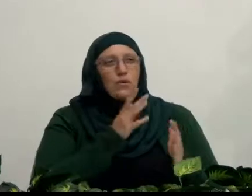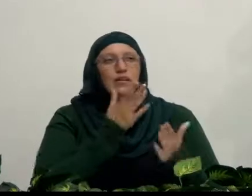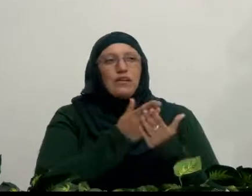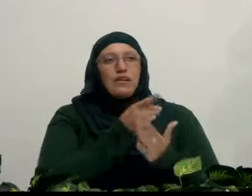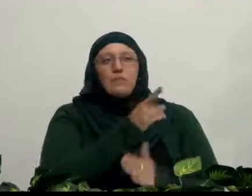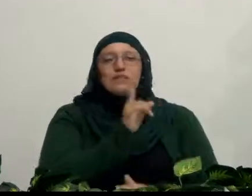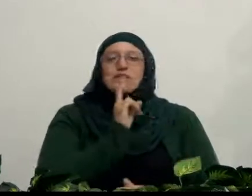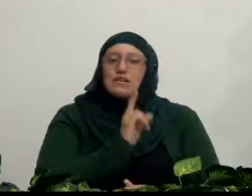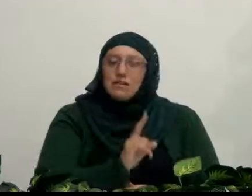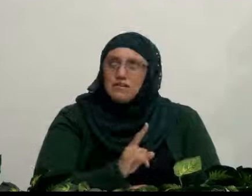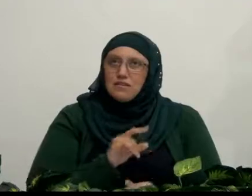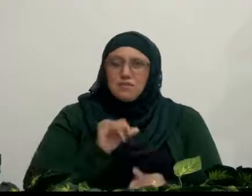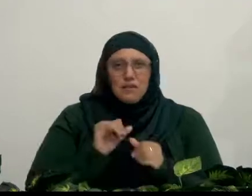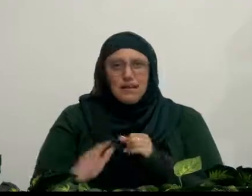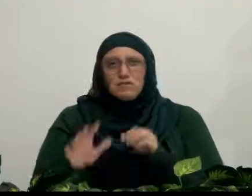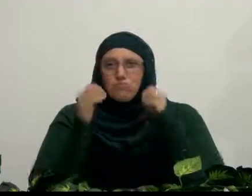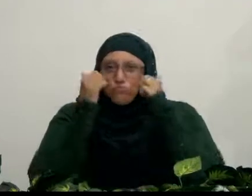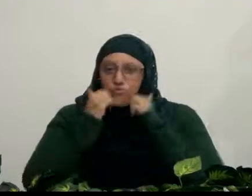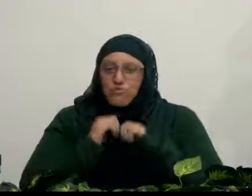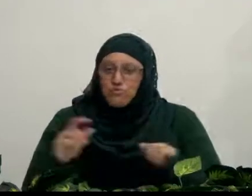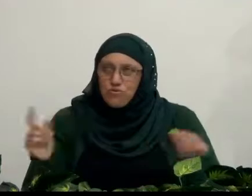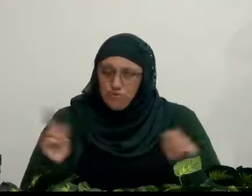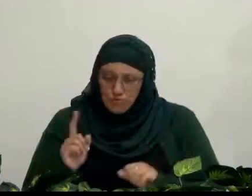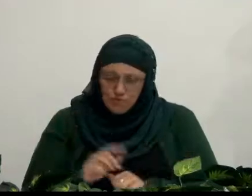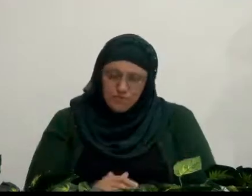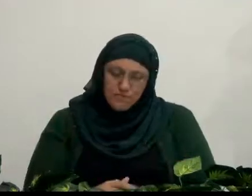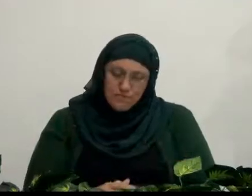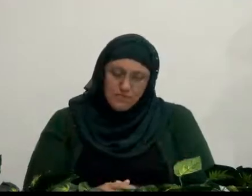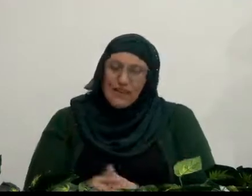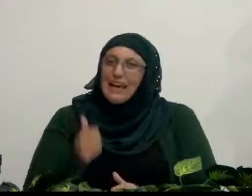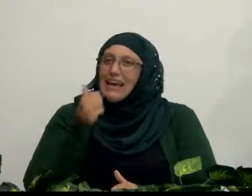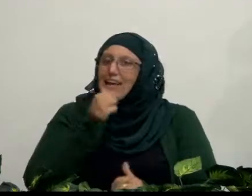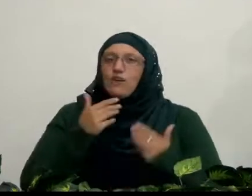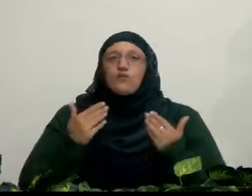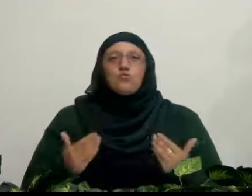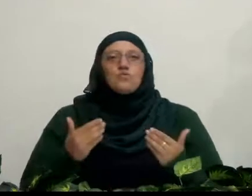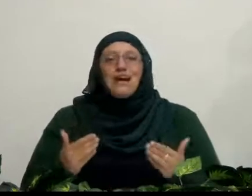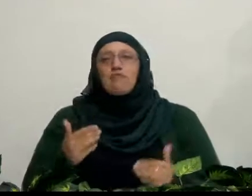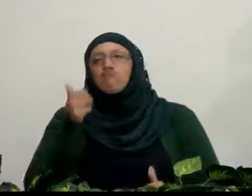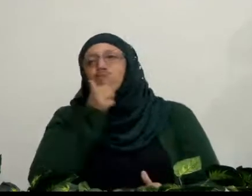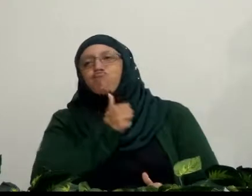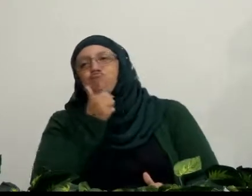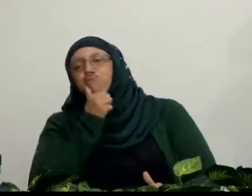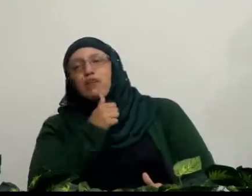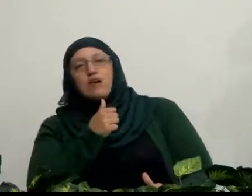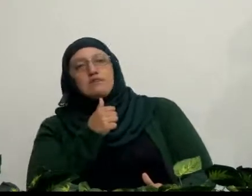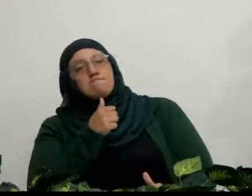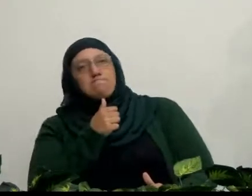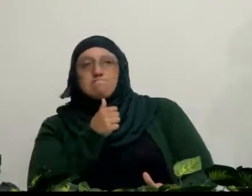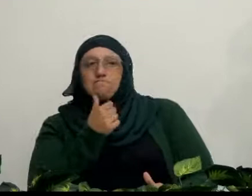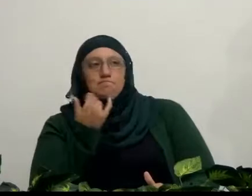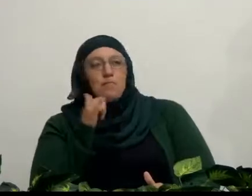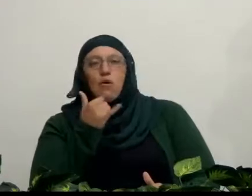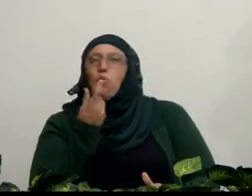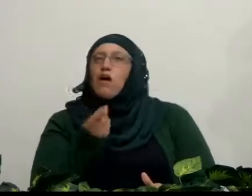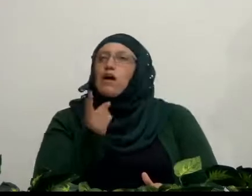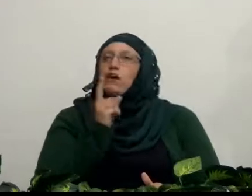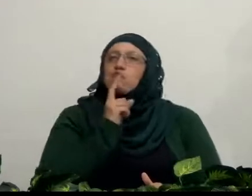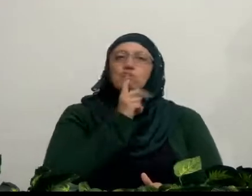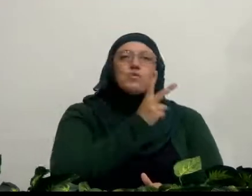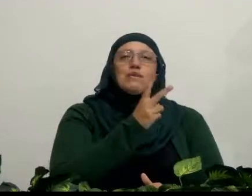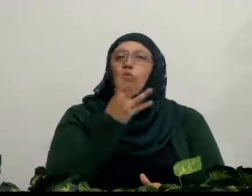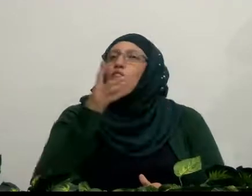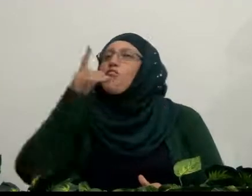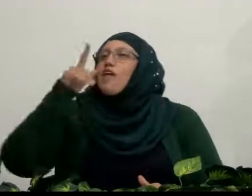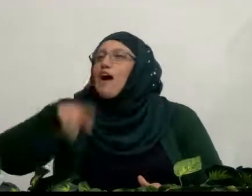is that, rahmatullah alayhi, Imam Khomeini used to say, if today, hypothetically speaking, 124,000 prophets,